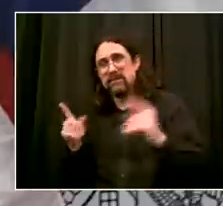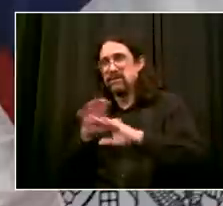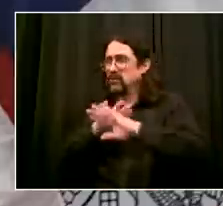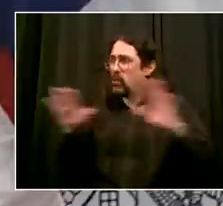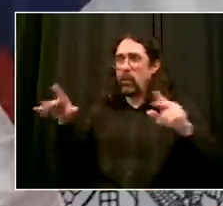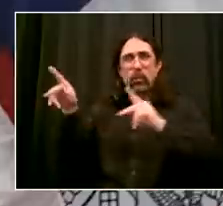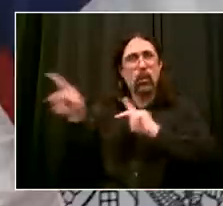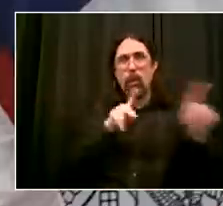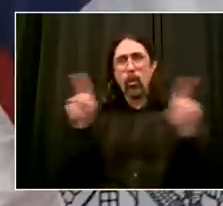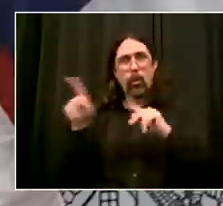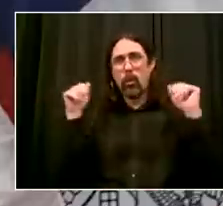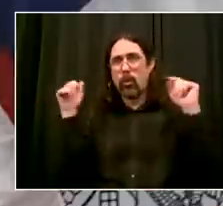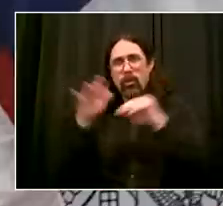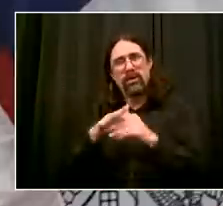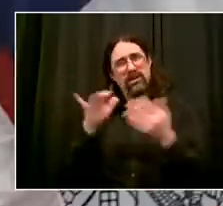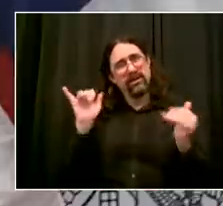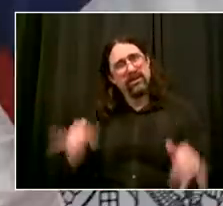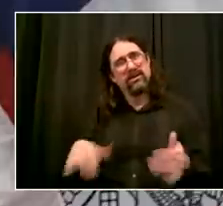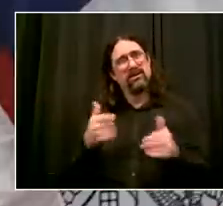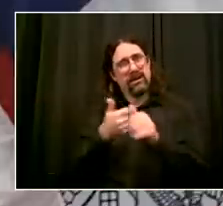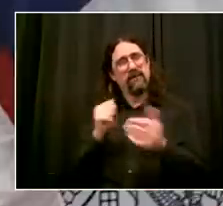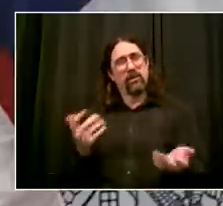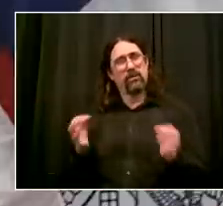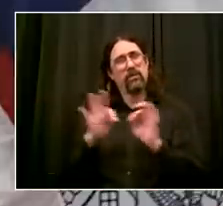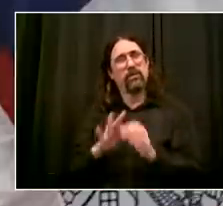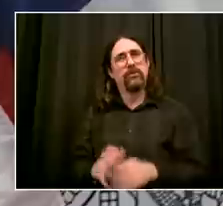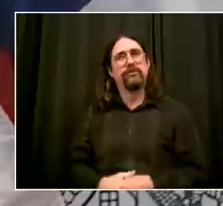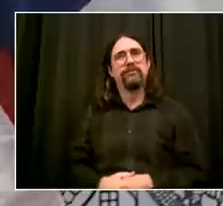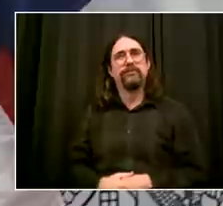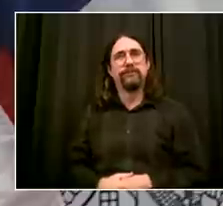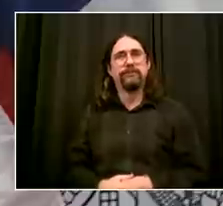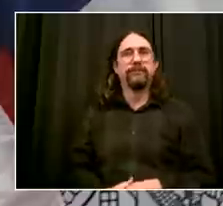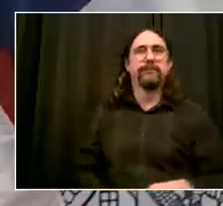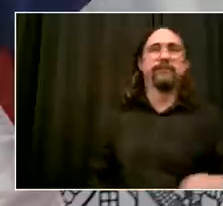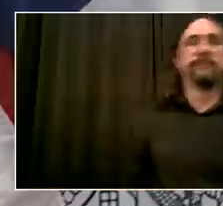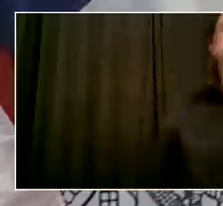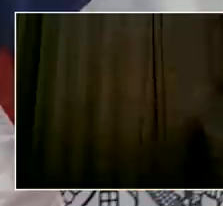forward. The next is Ruvain from Hamadia.